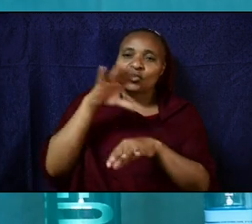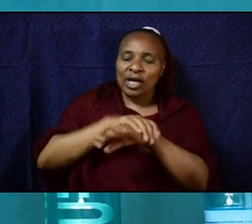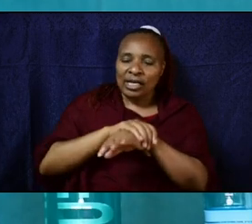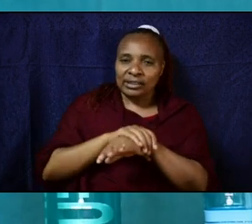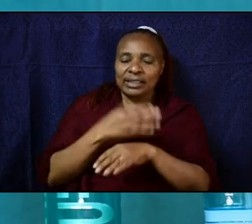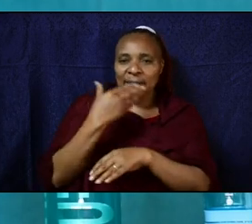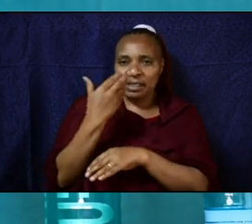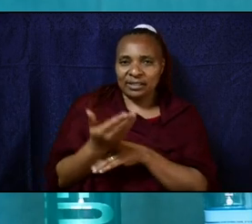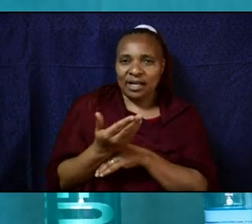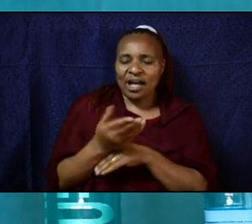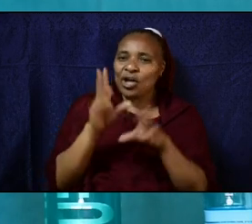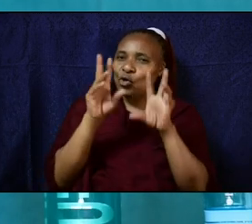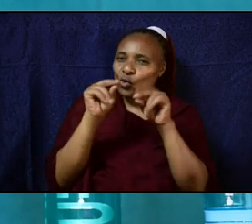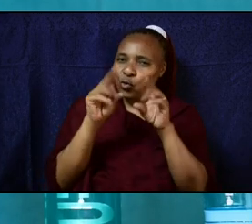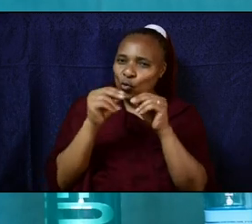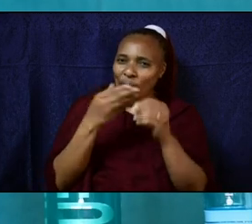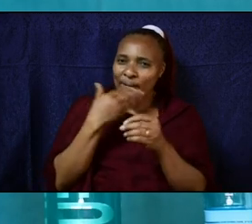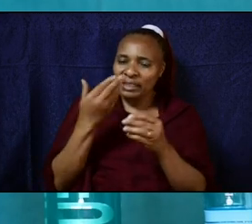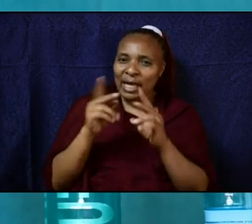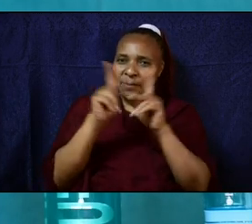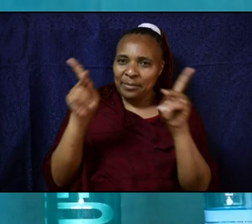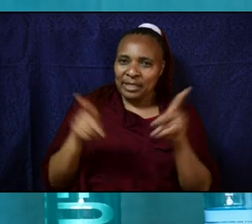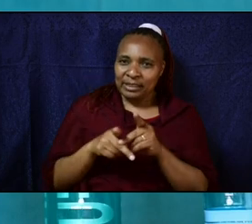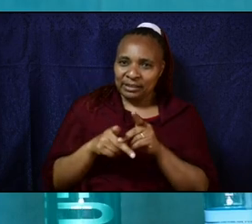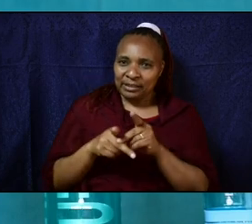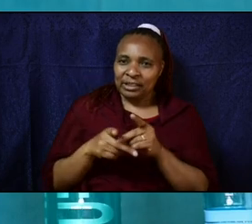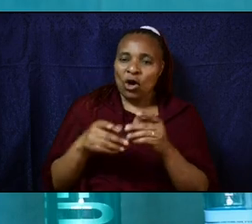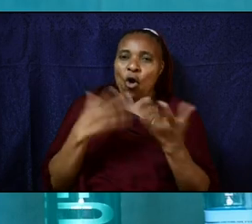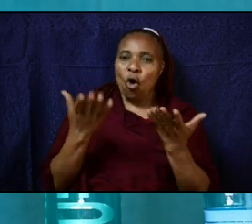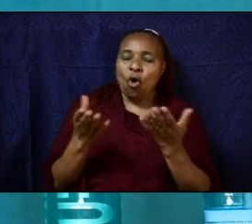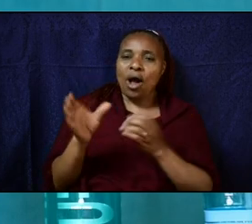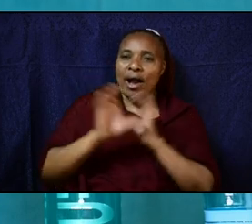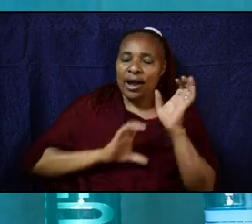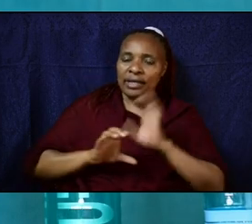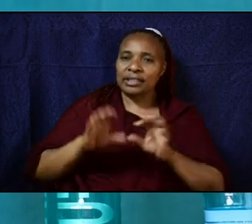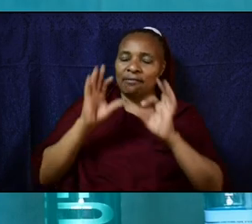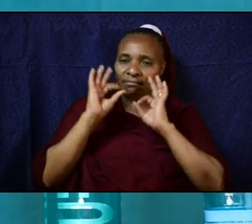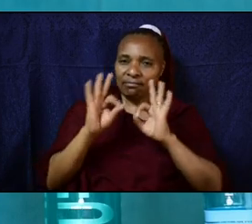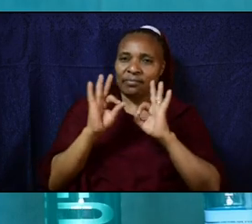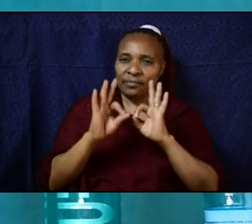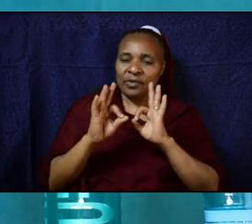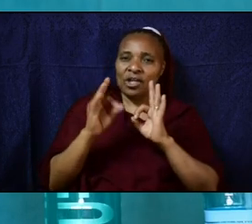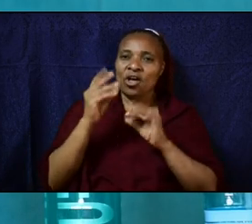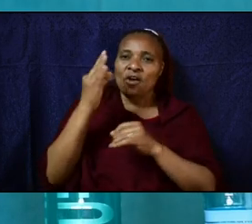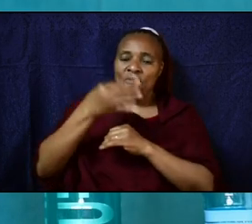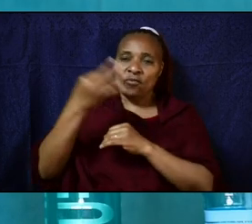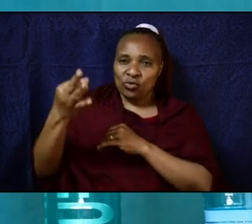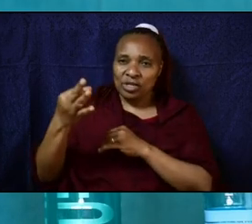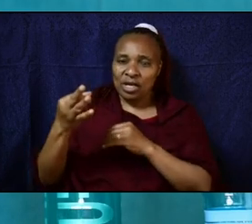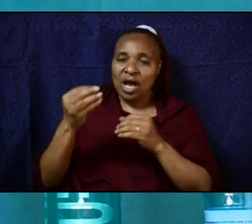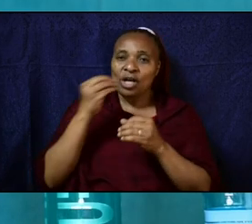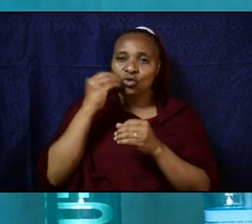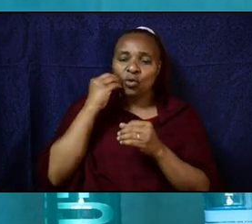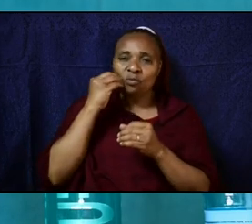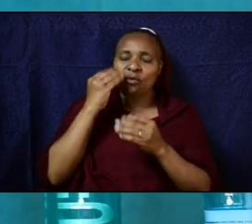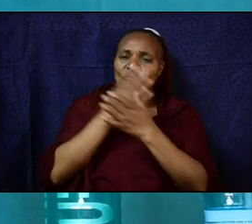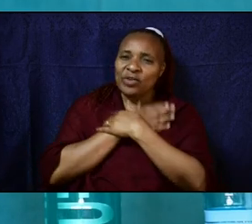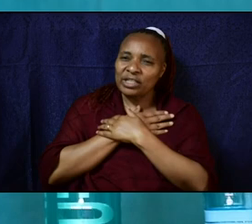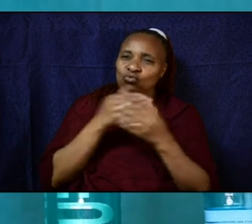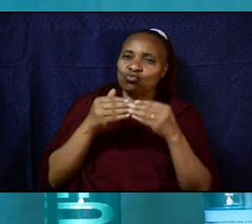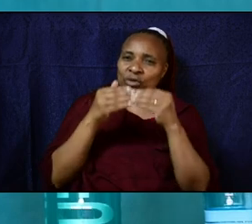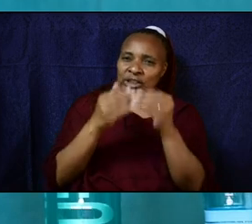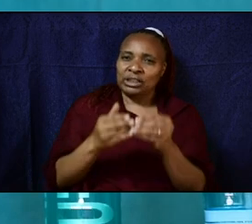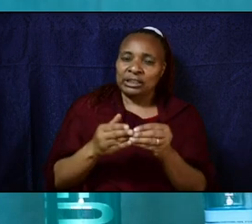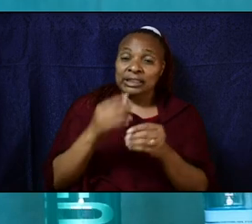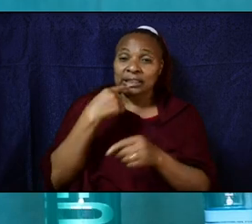better. There is no better place to develop a better character for your future than at home. Because your parents are there to guide you. They can